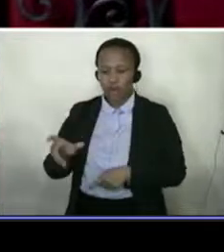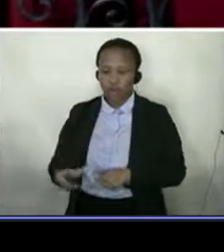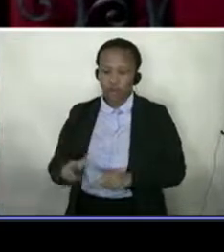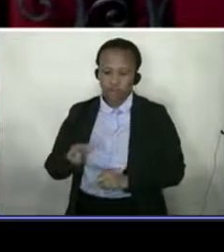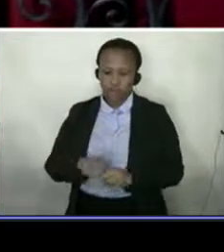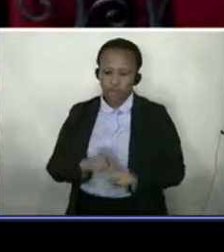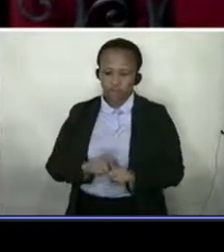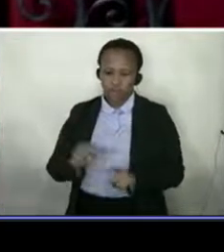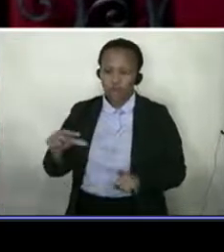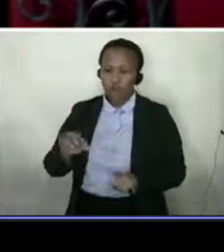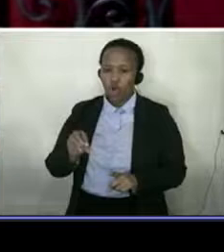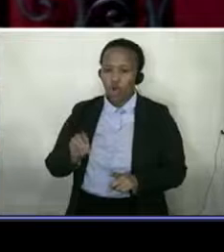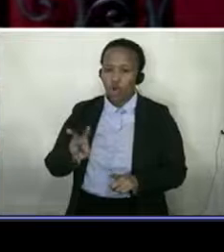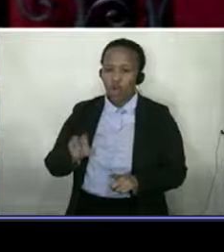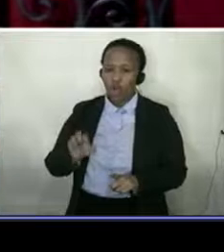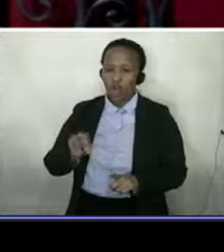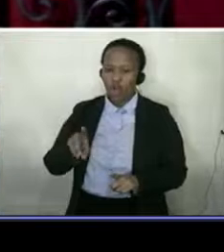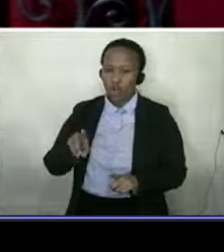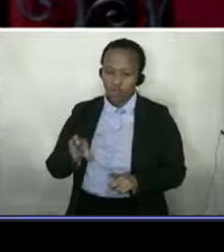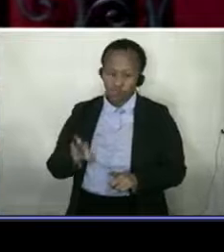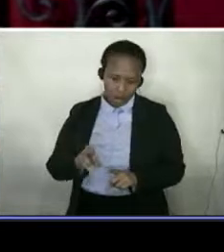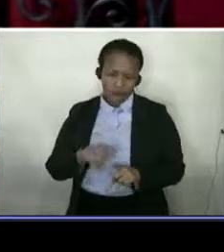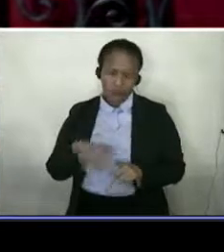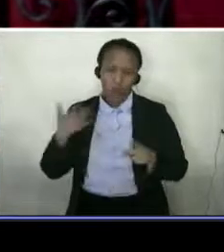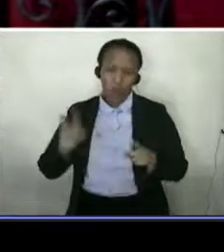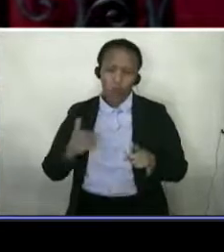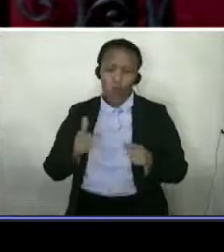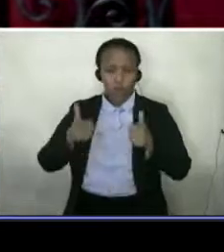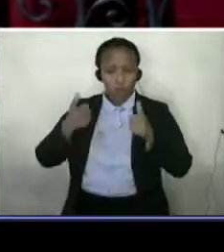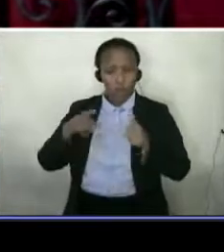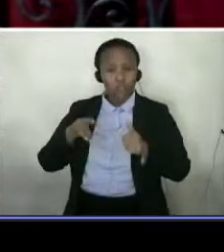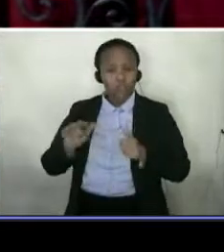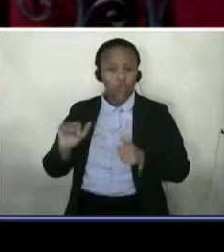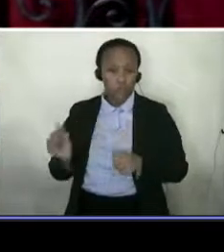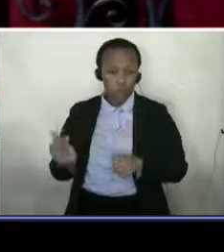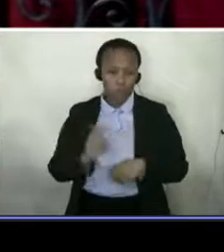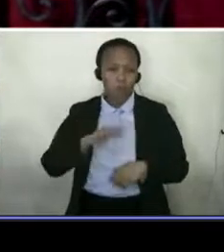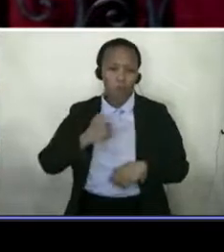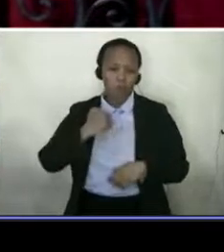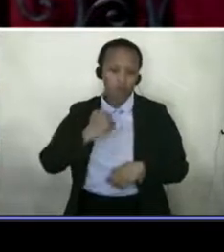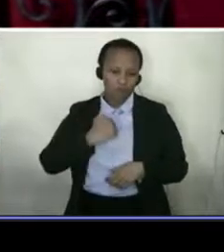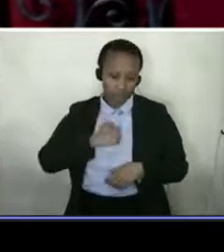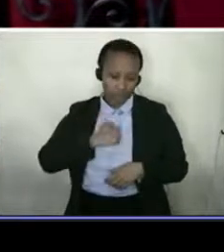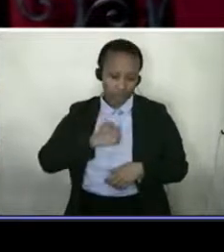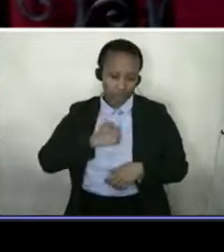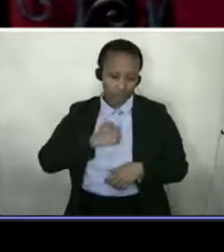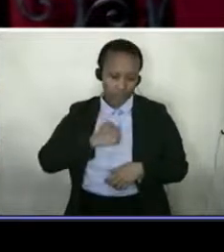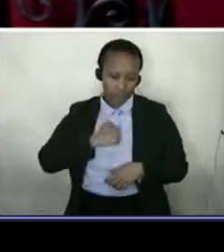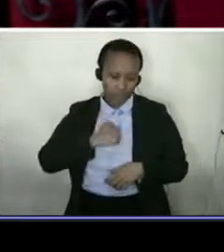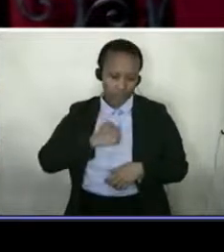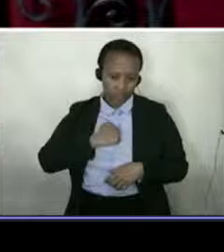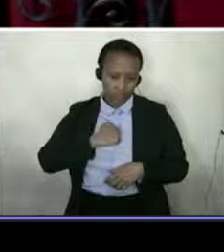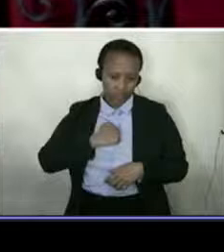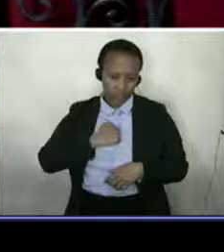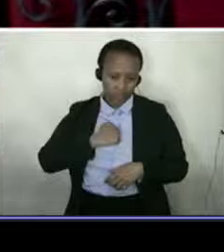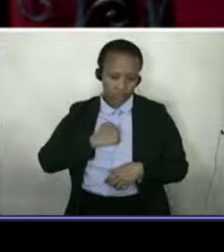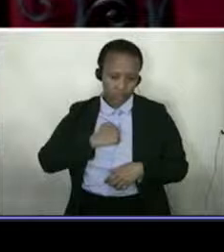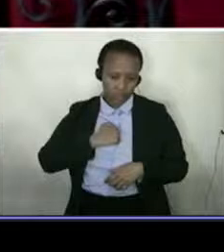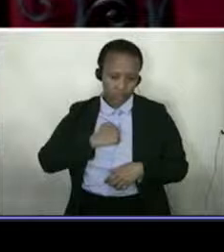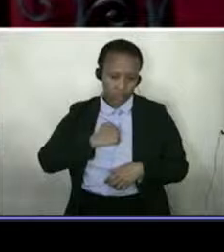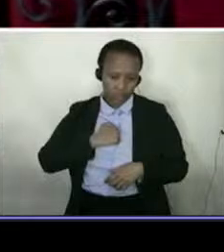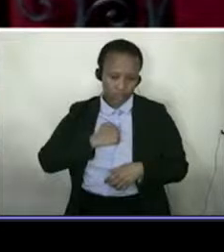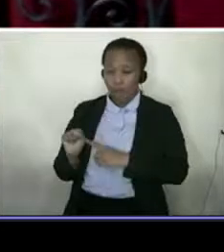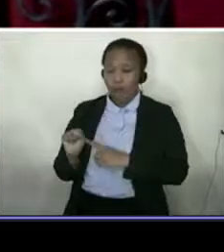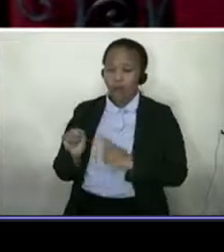Honorable Meki Kavenda, for being a good chairperson to all of us, and the honorable members of Scopa who deal with Scopa